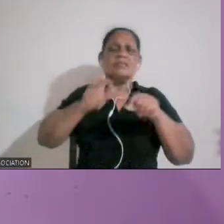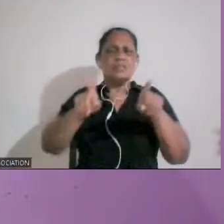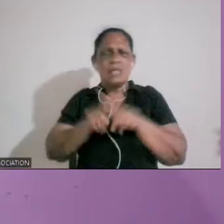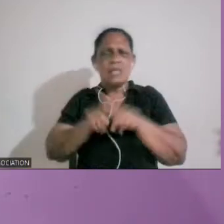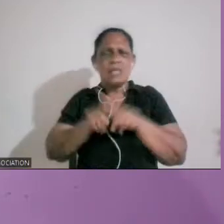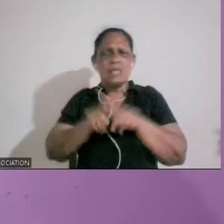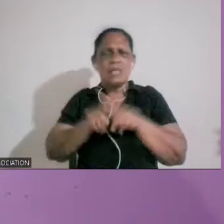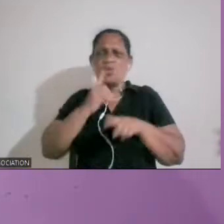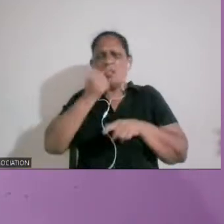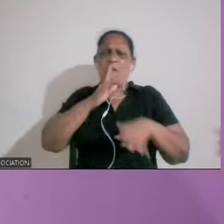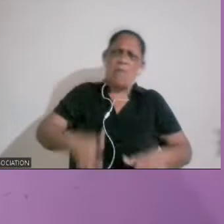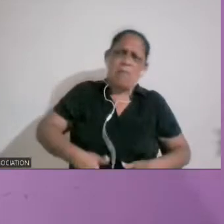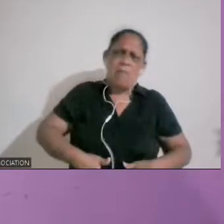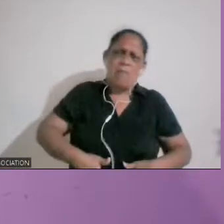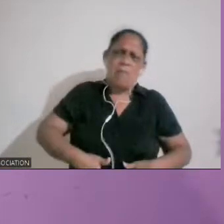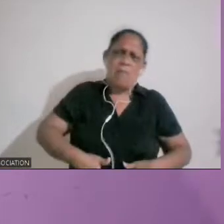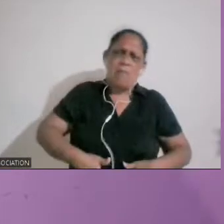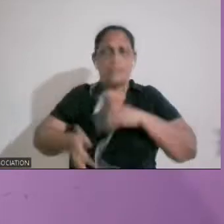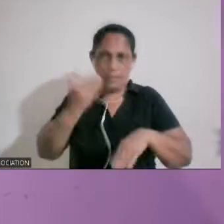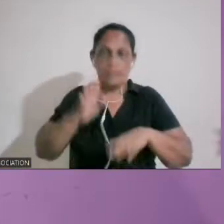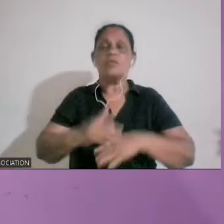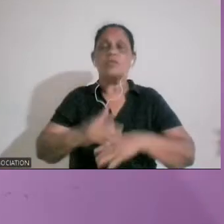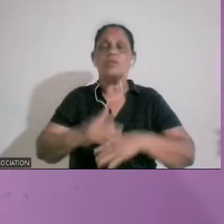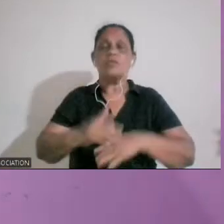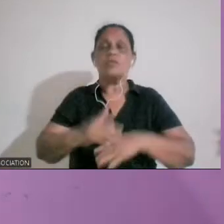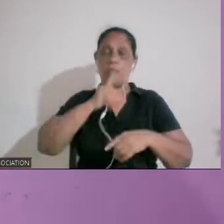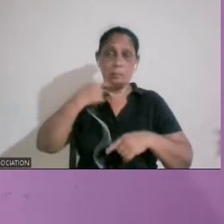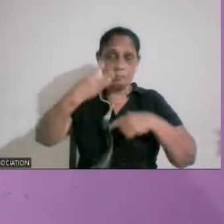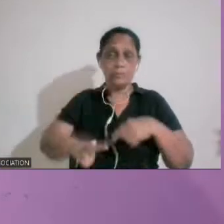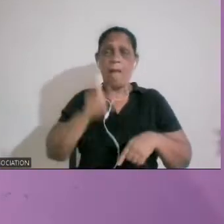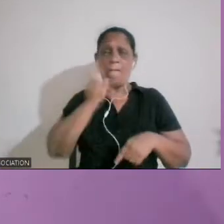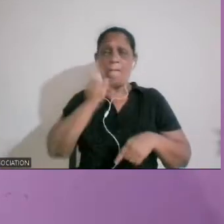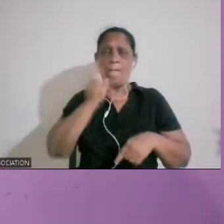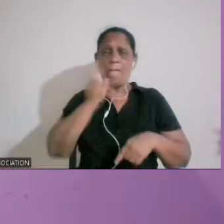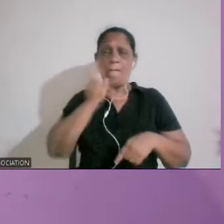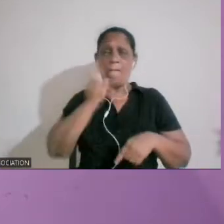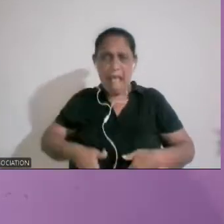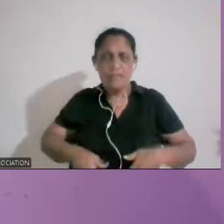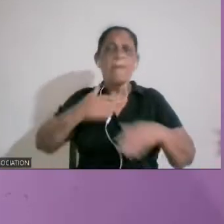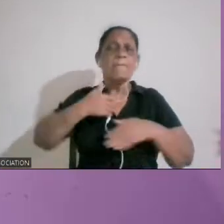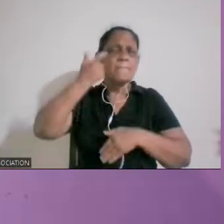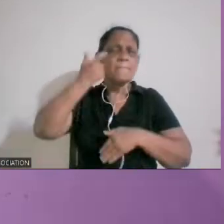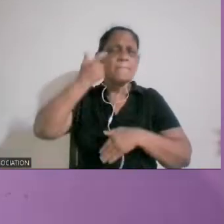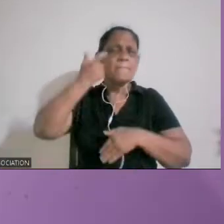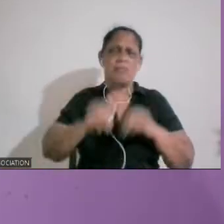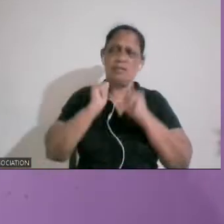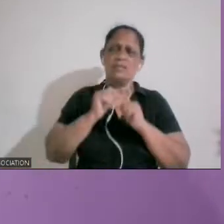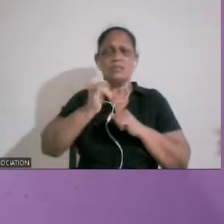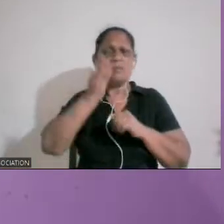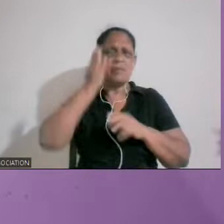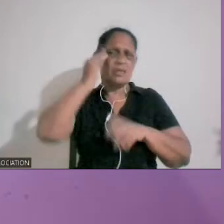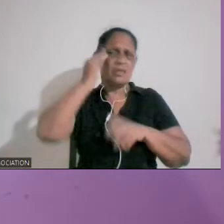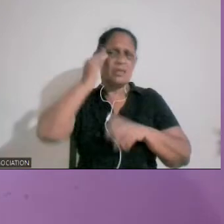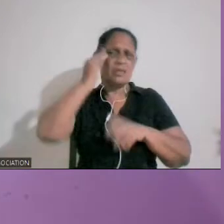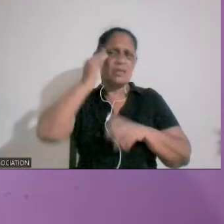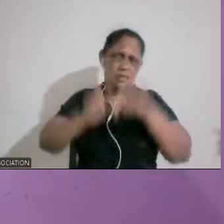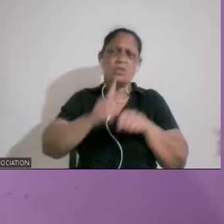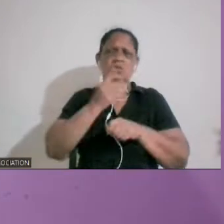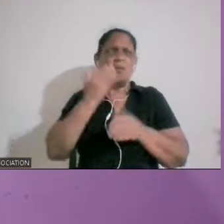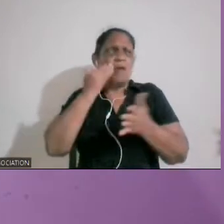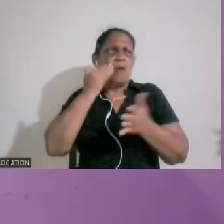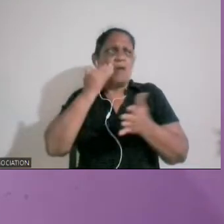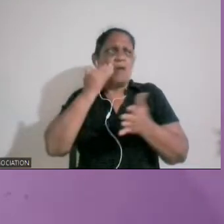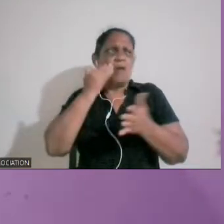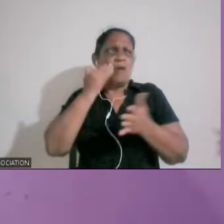painful periods, or what is known as dysmenorrhea medically. Painful periods are expected in terms that